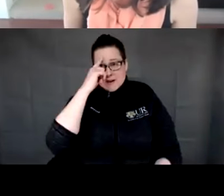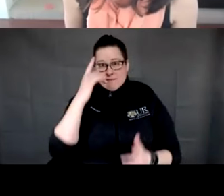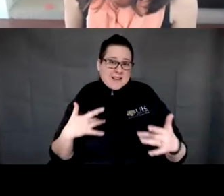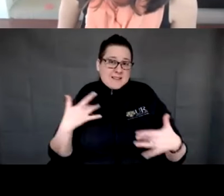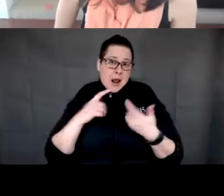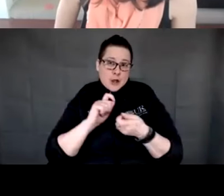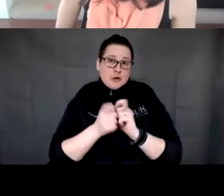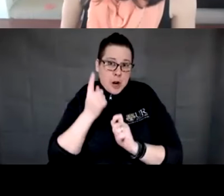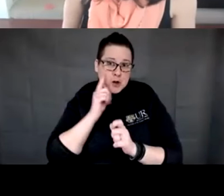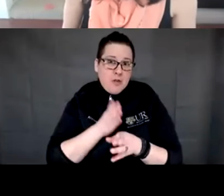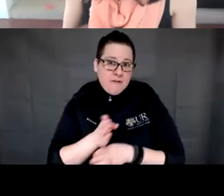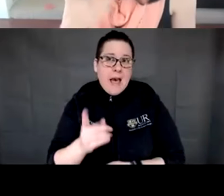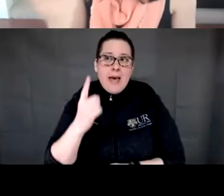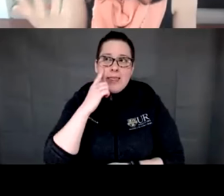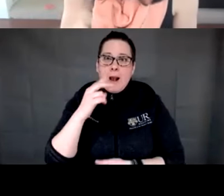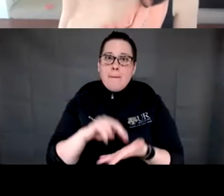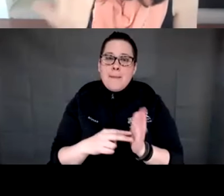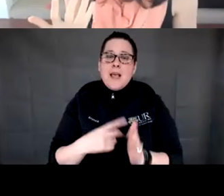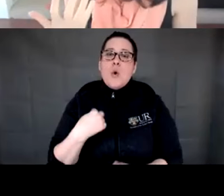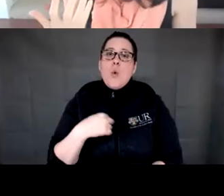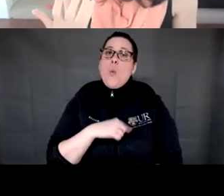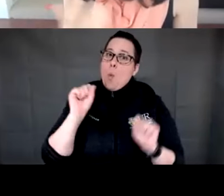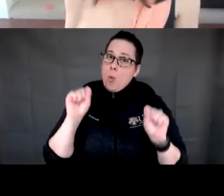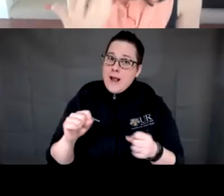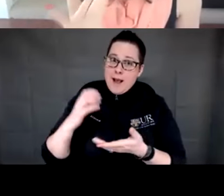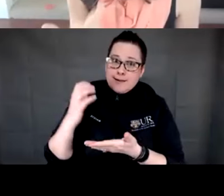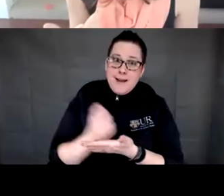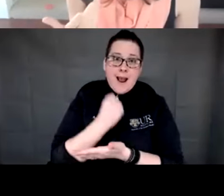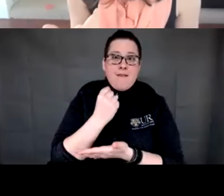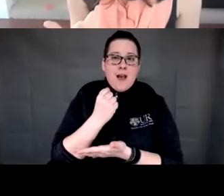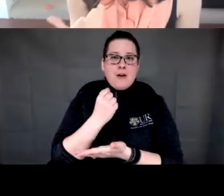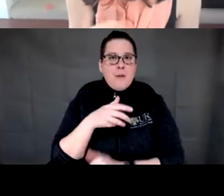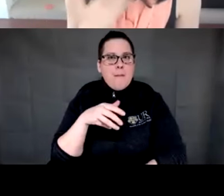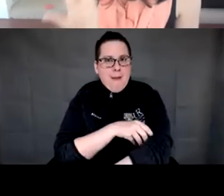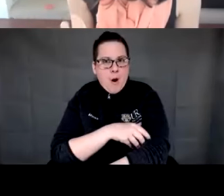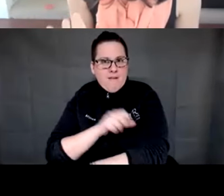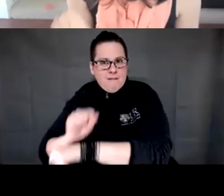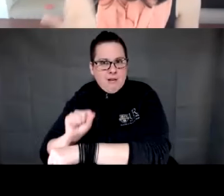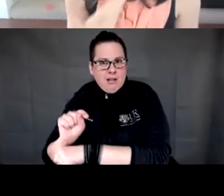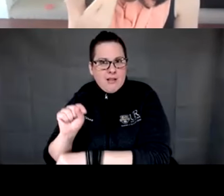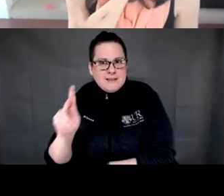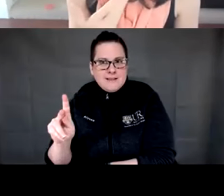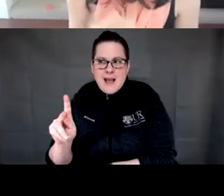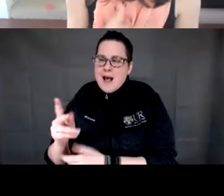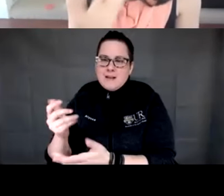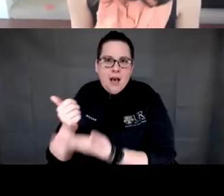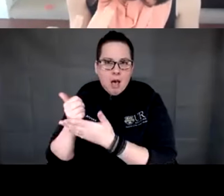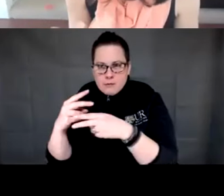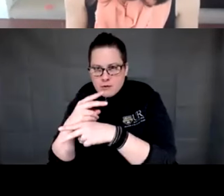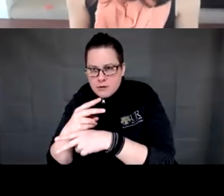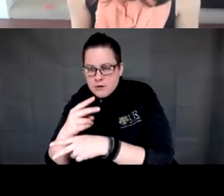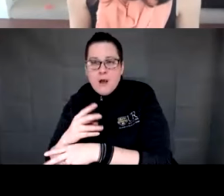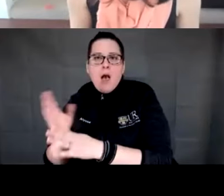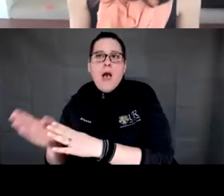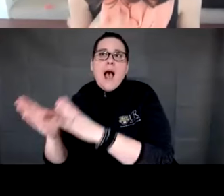in the field, and I think it's going to mean that we can not only take advantage of these really powerful tasks that are informative about computations, but look at them